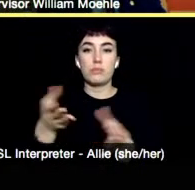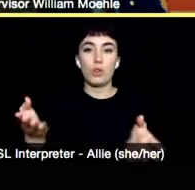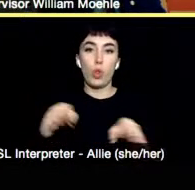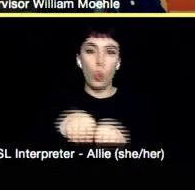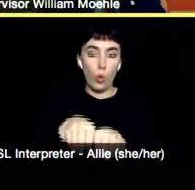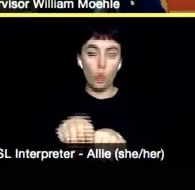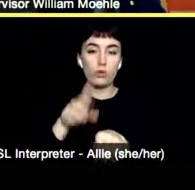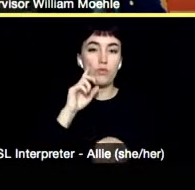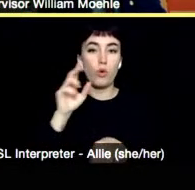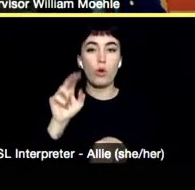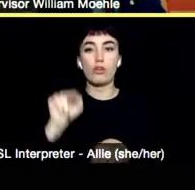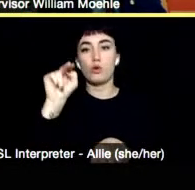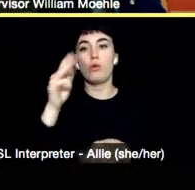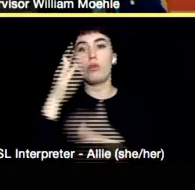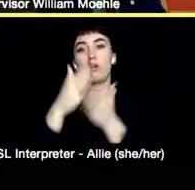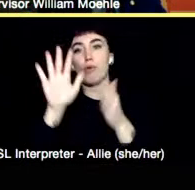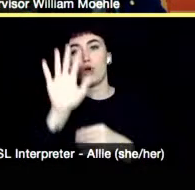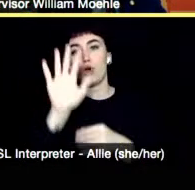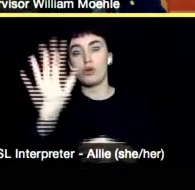closure on the northern part,